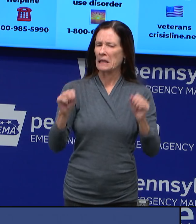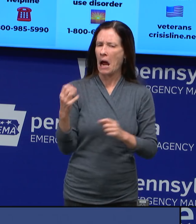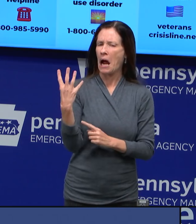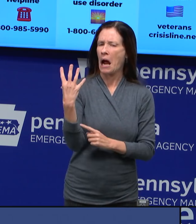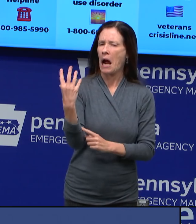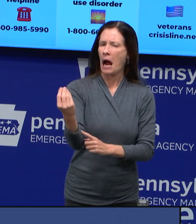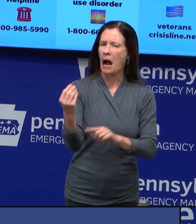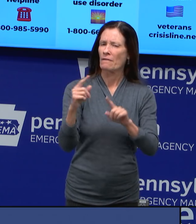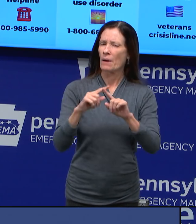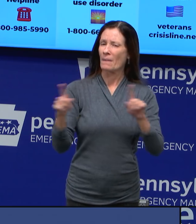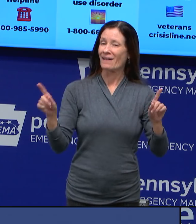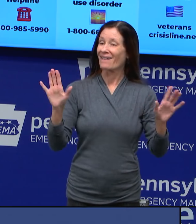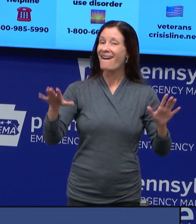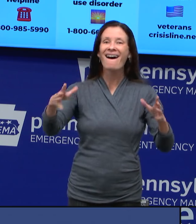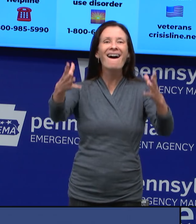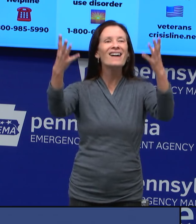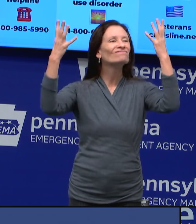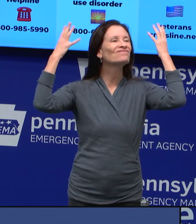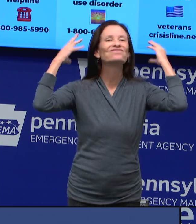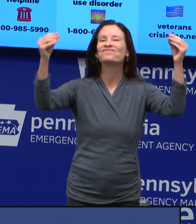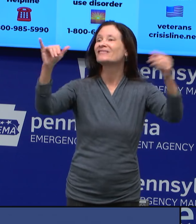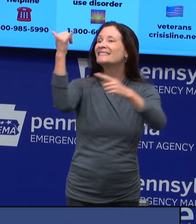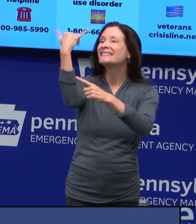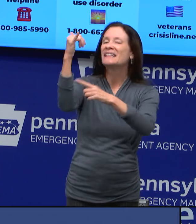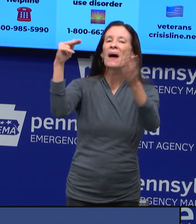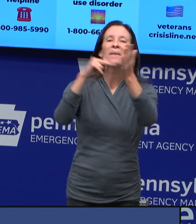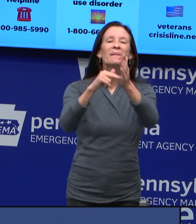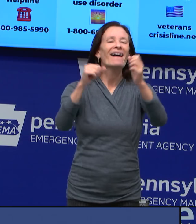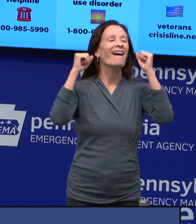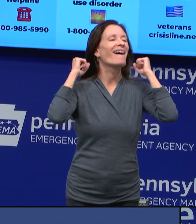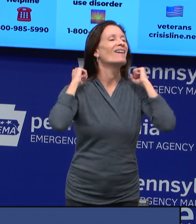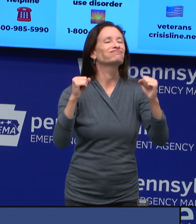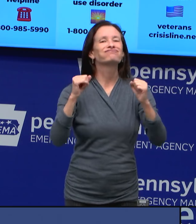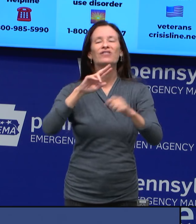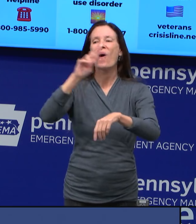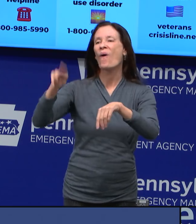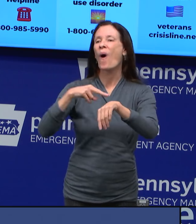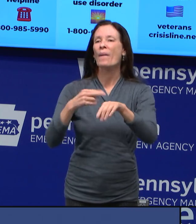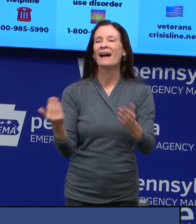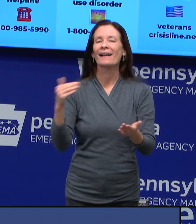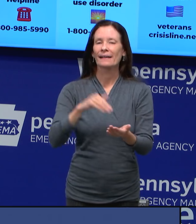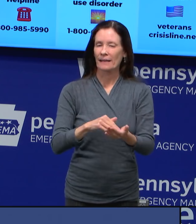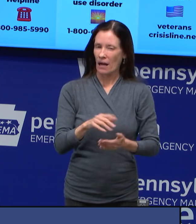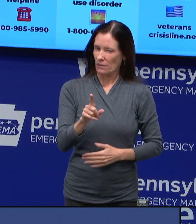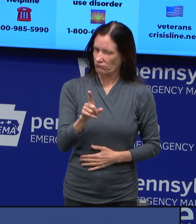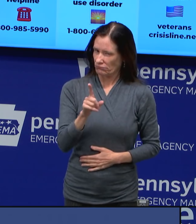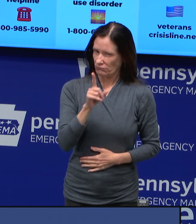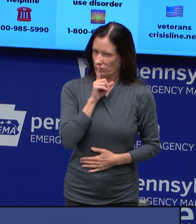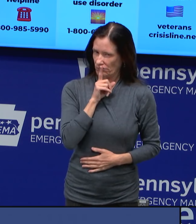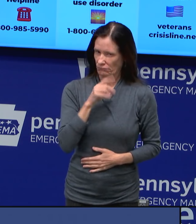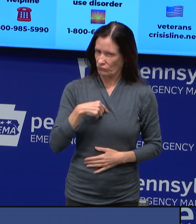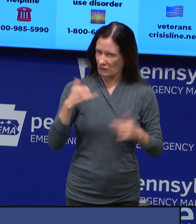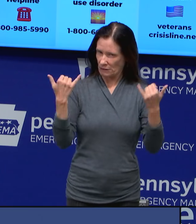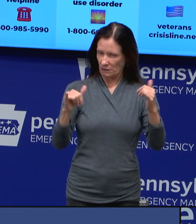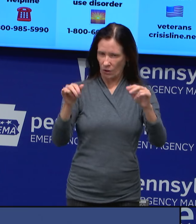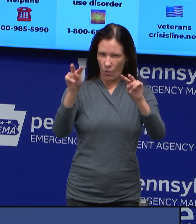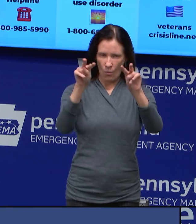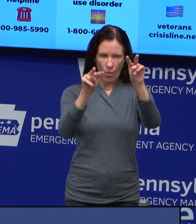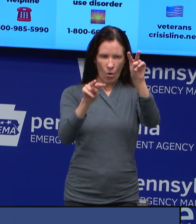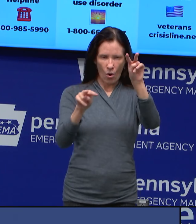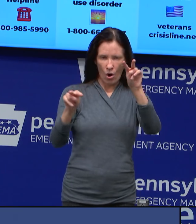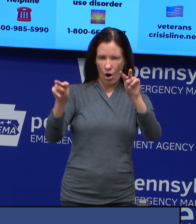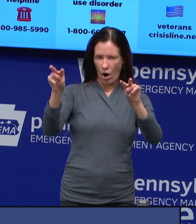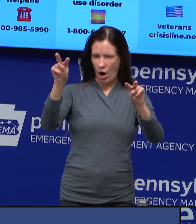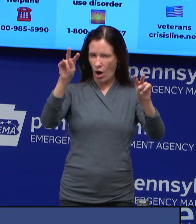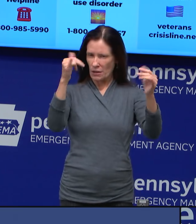COVID-19 is not gone from Pennsylvania. We're going to need to be really careful about the spread. So we still want people to wear masks. We